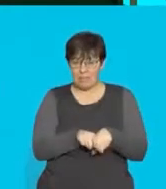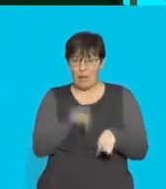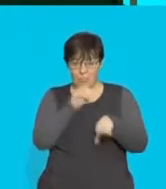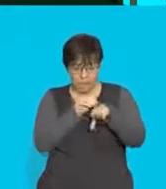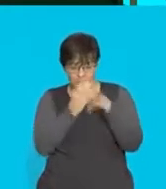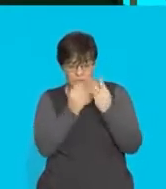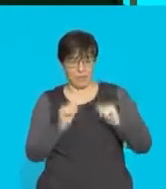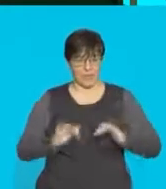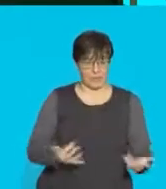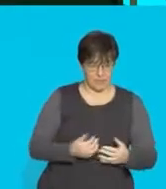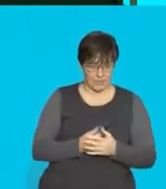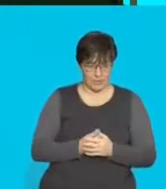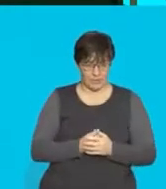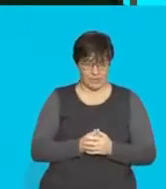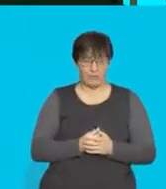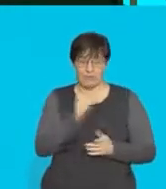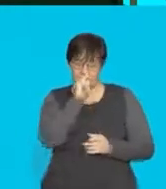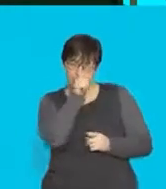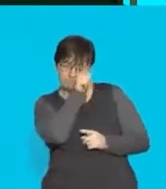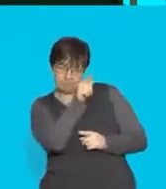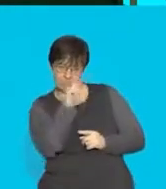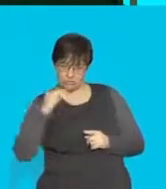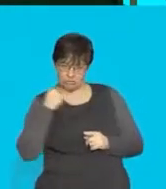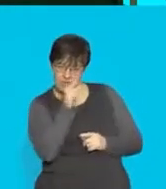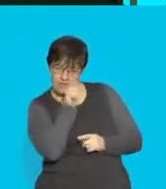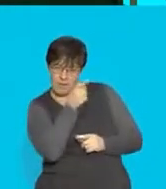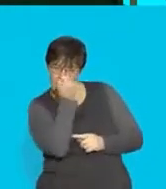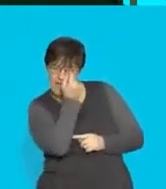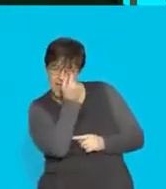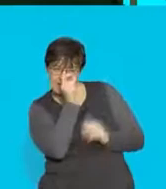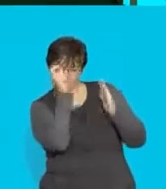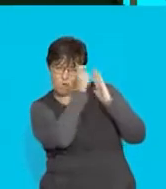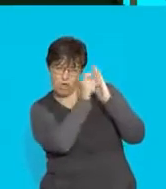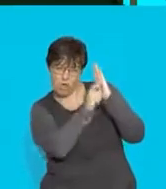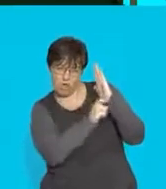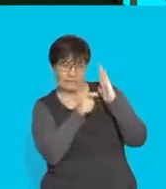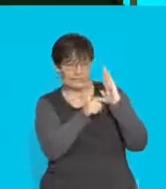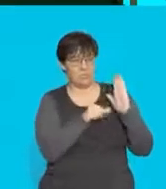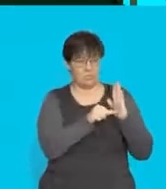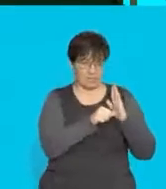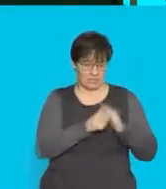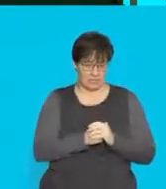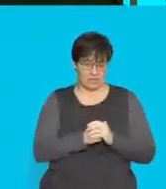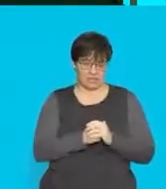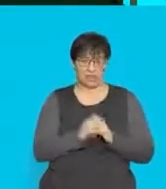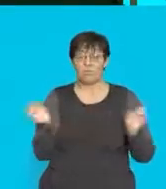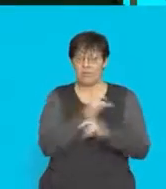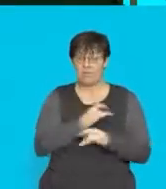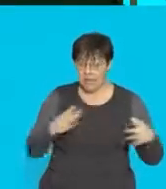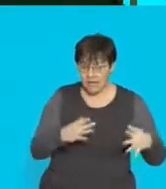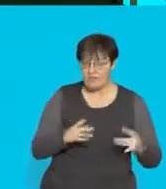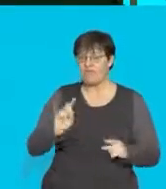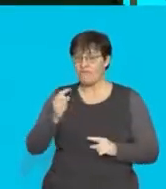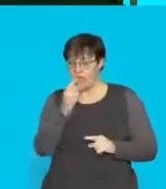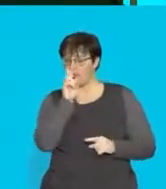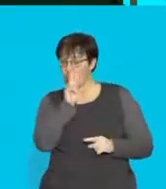solve. It's important that when trying to work on a section on genetics that we understand the terms. So as we get into the lesson, I'm